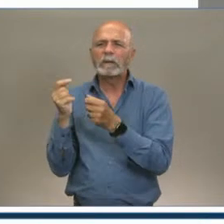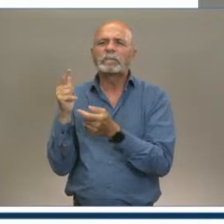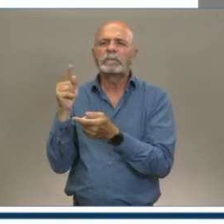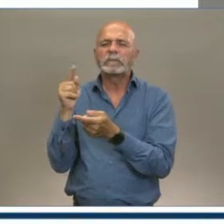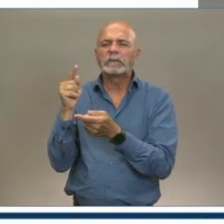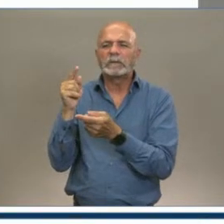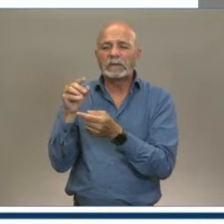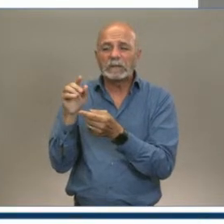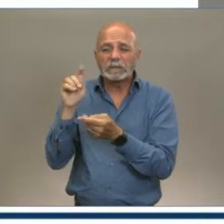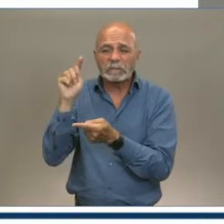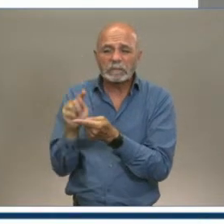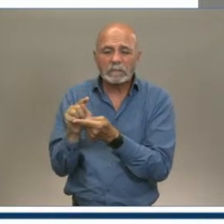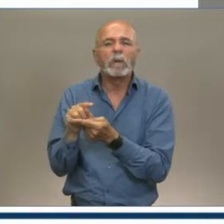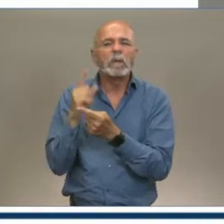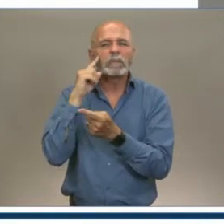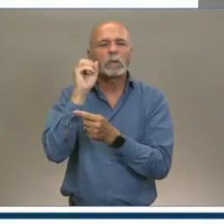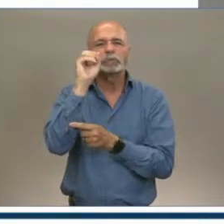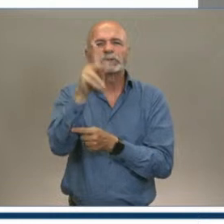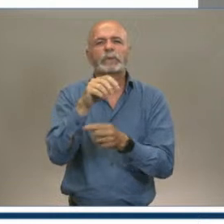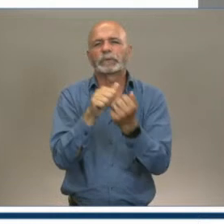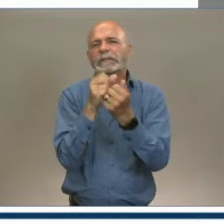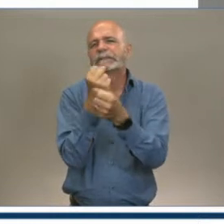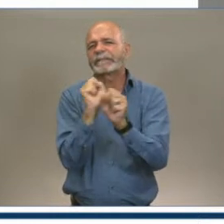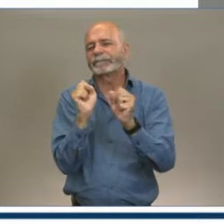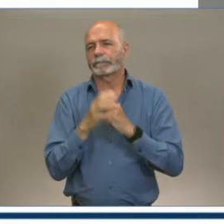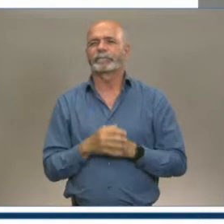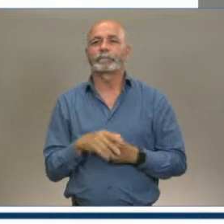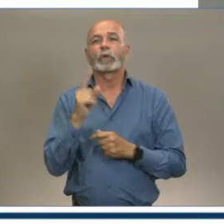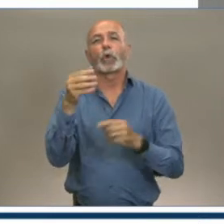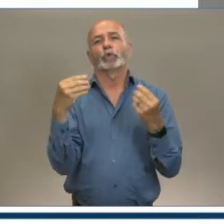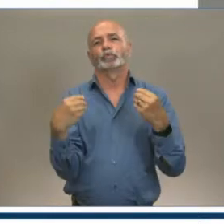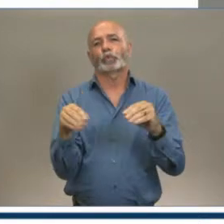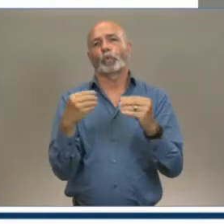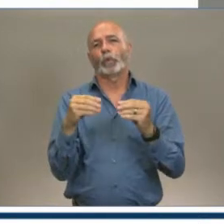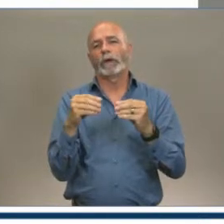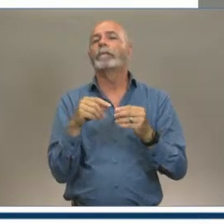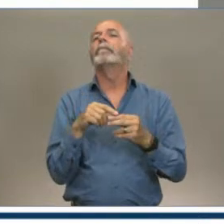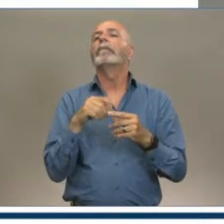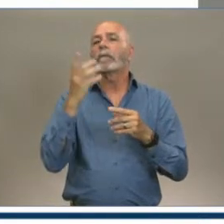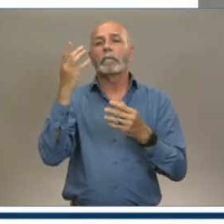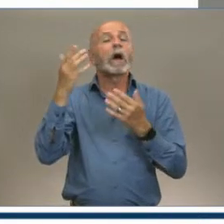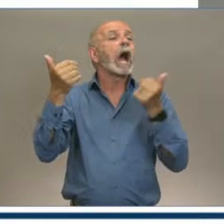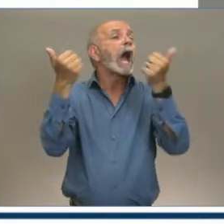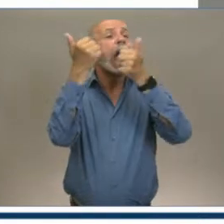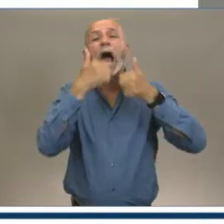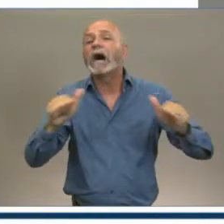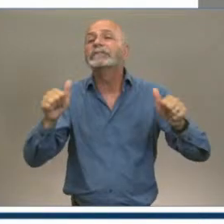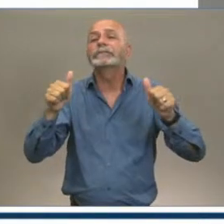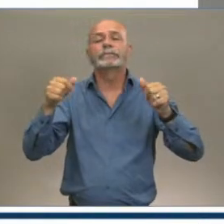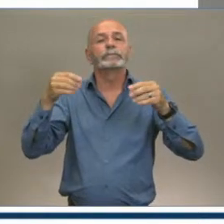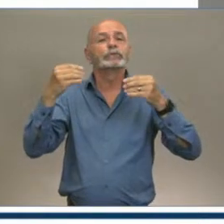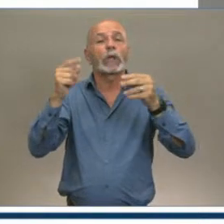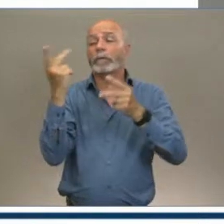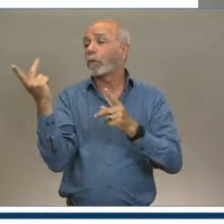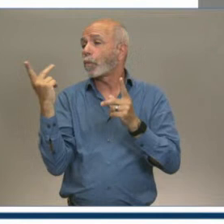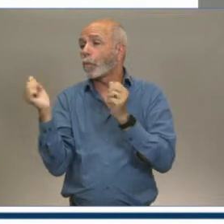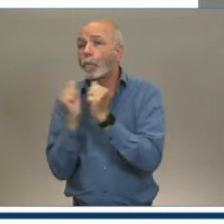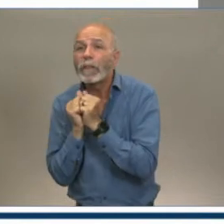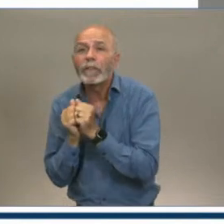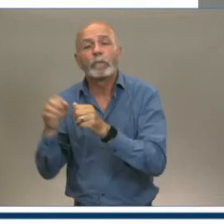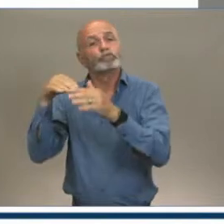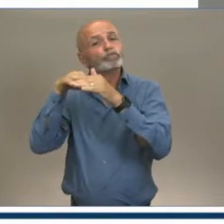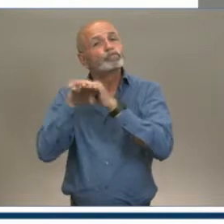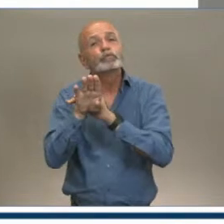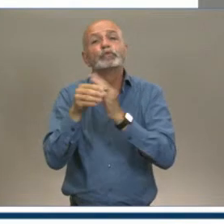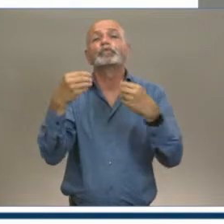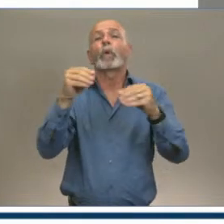Retail businesses can operate at 50% capacity with no limit on the number of shoppers per household that can shop. And restaurants